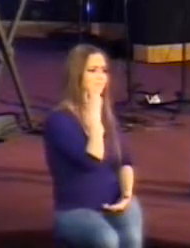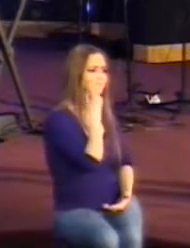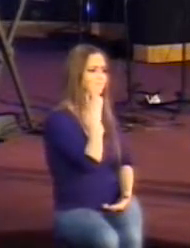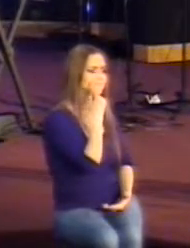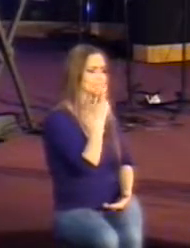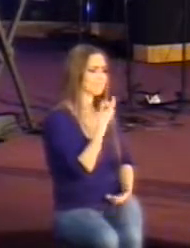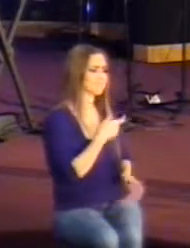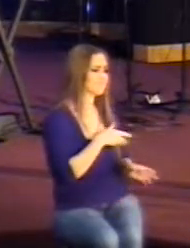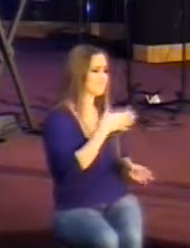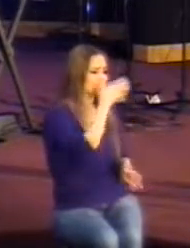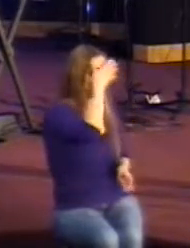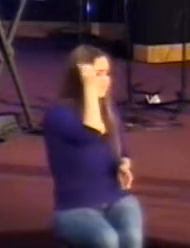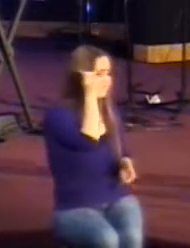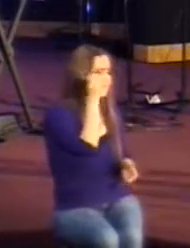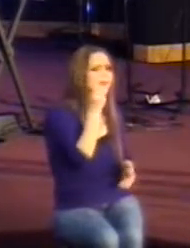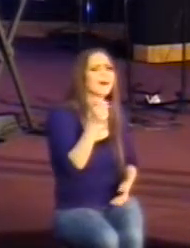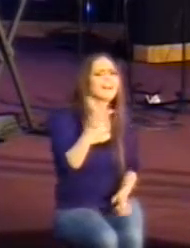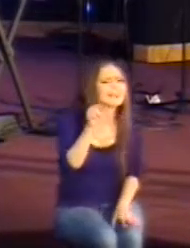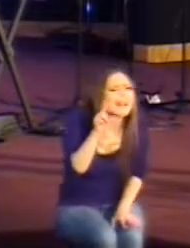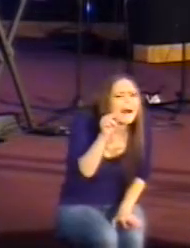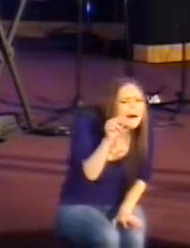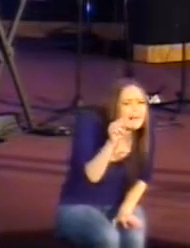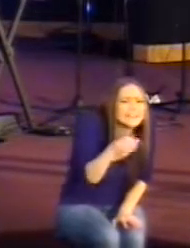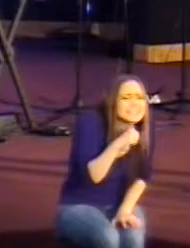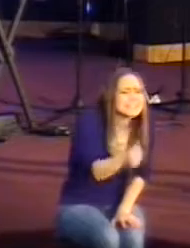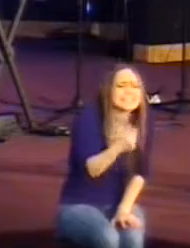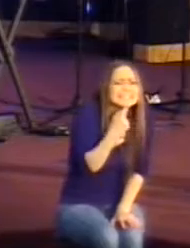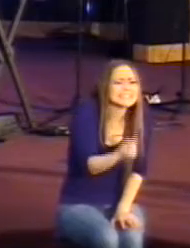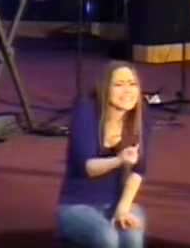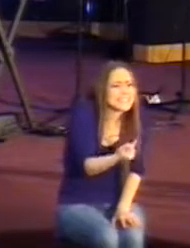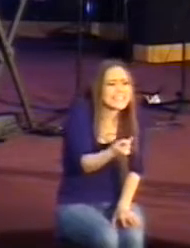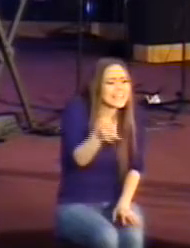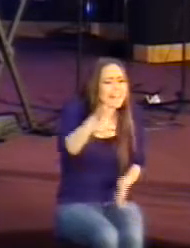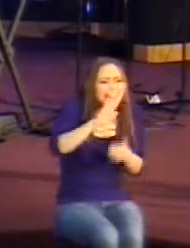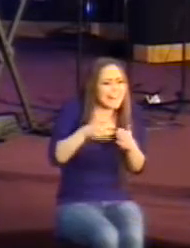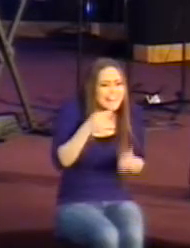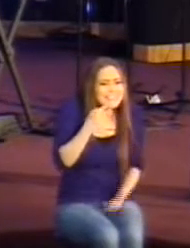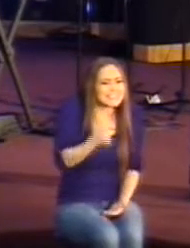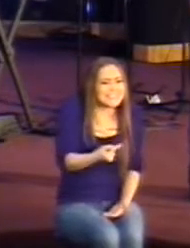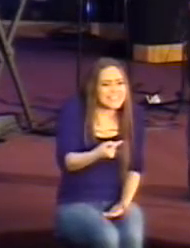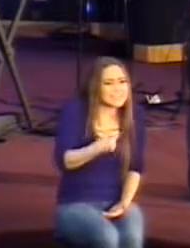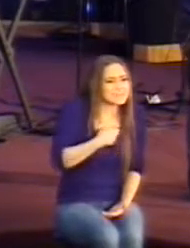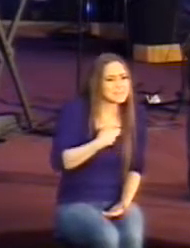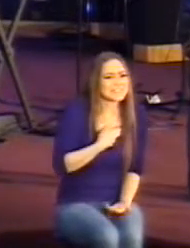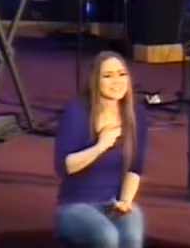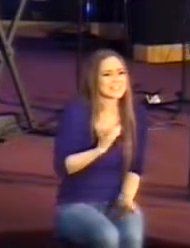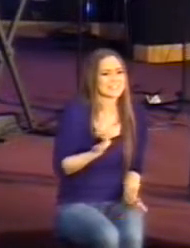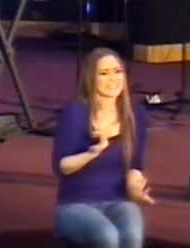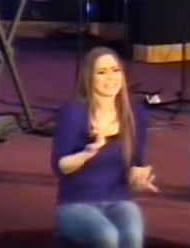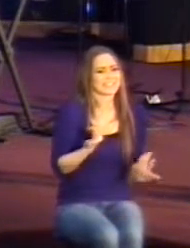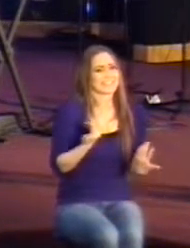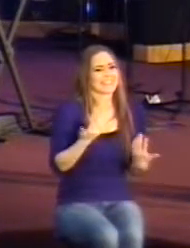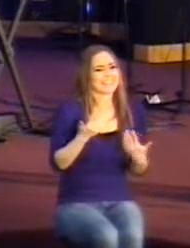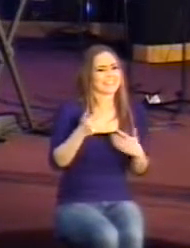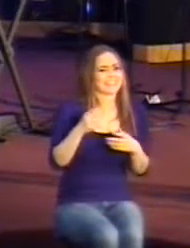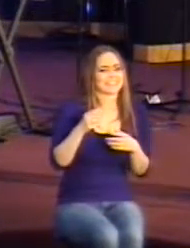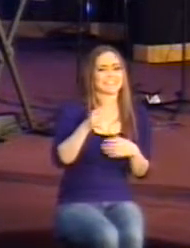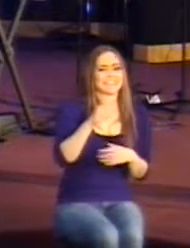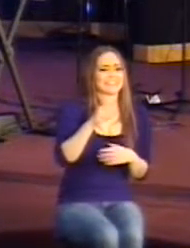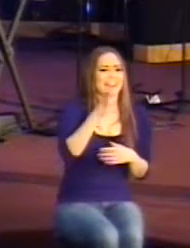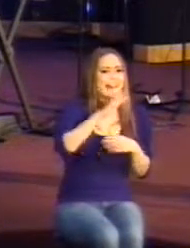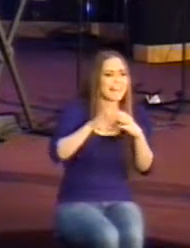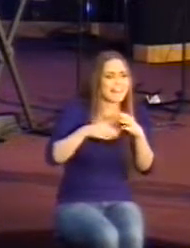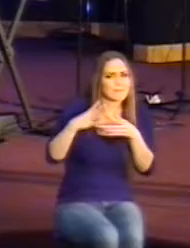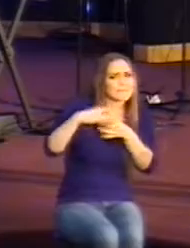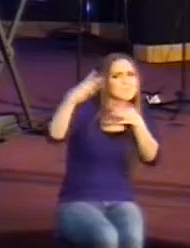about it. No, he didn't say that. He never said that to me. He didn't let me off that easily. He has